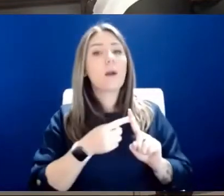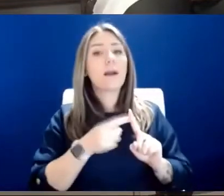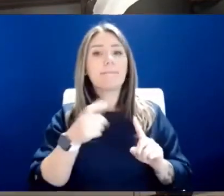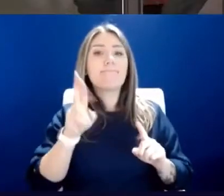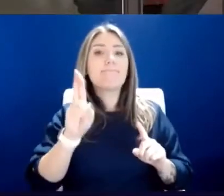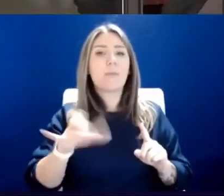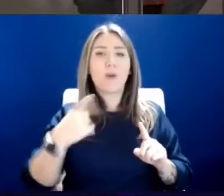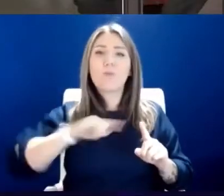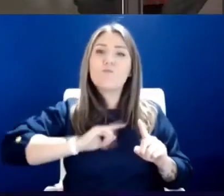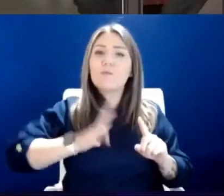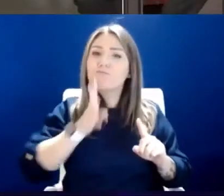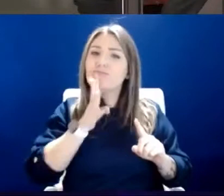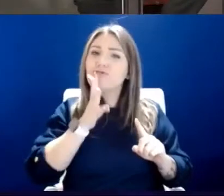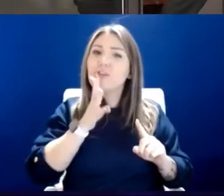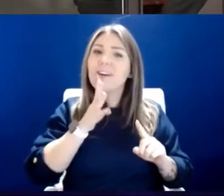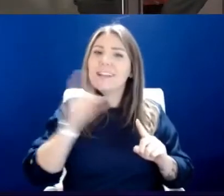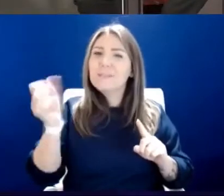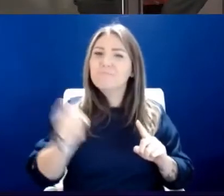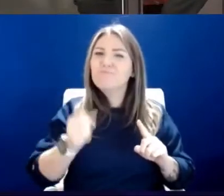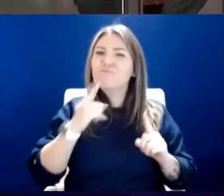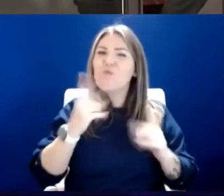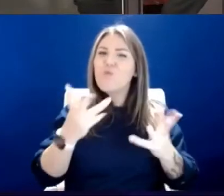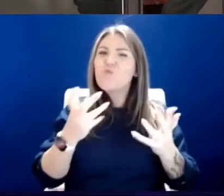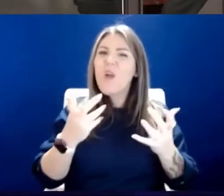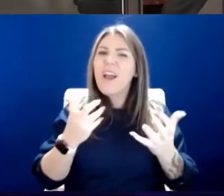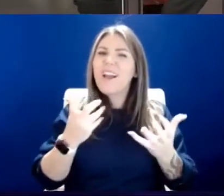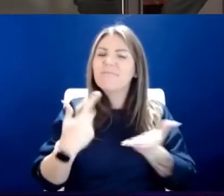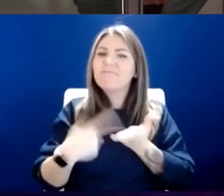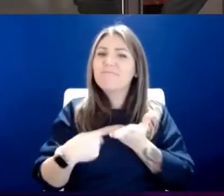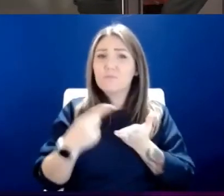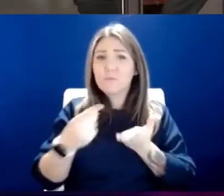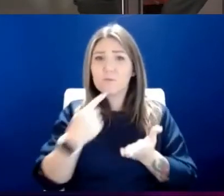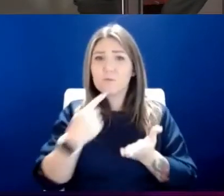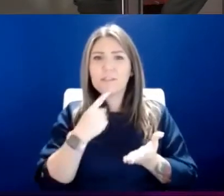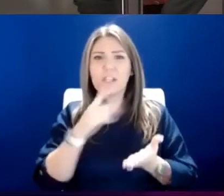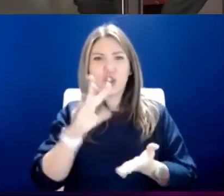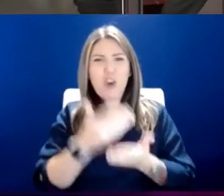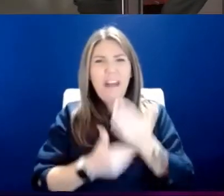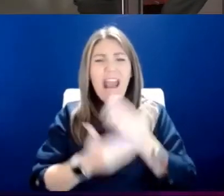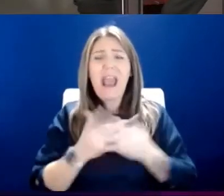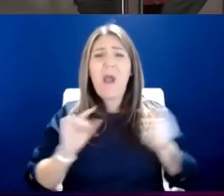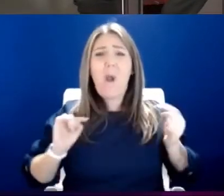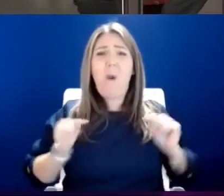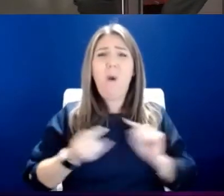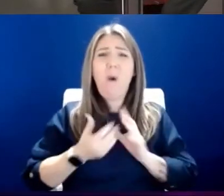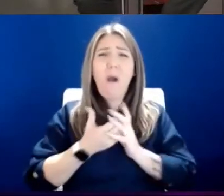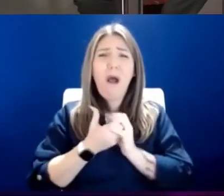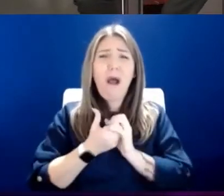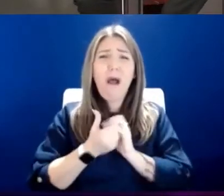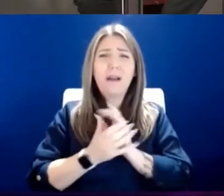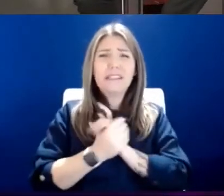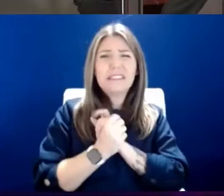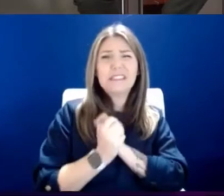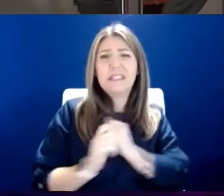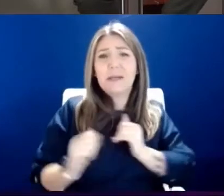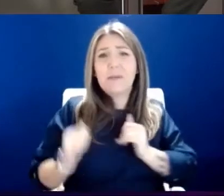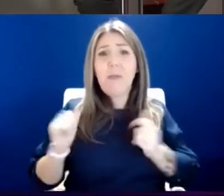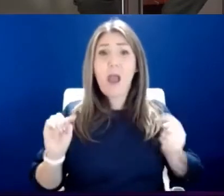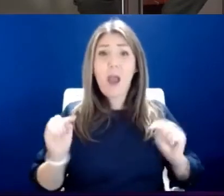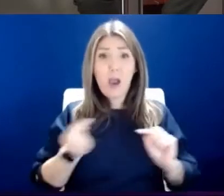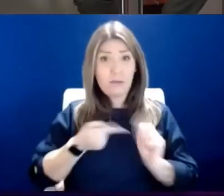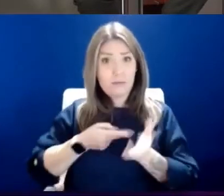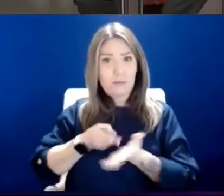in here, Gary, you said that your hands were killing you, your back was killing you. I got to be honest, I never